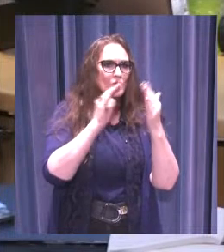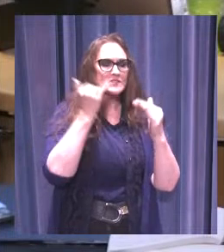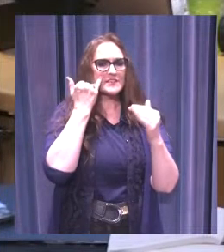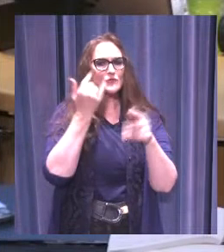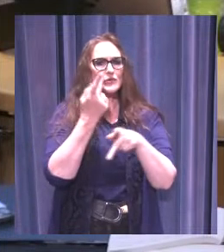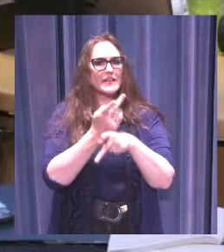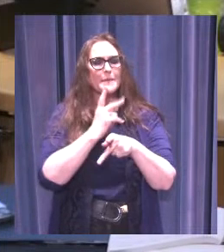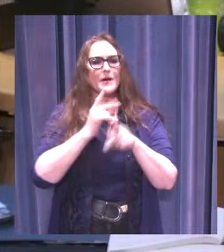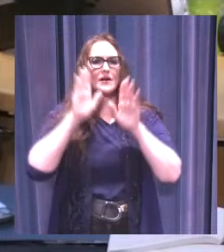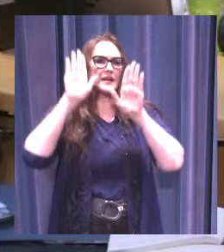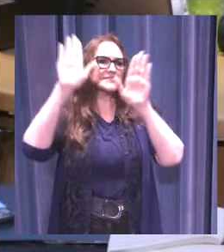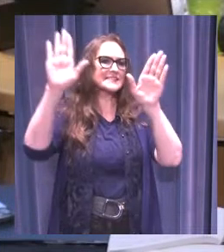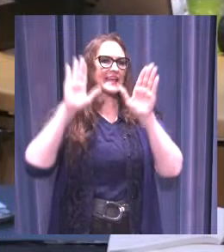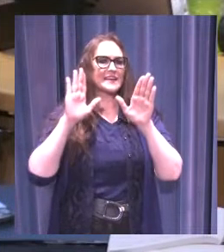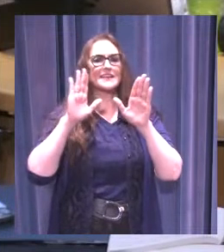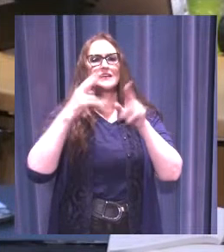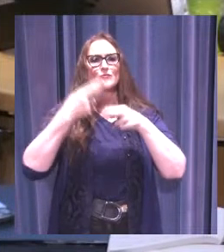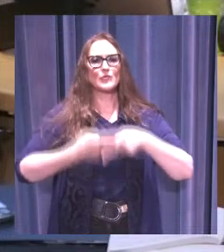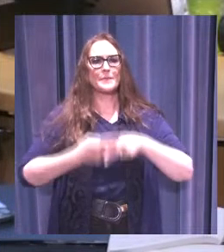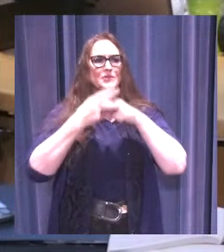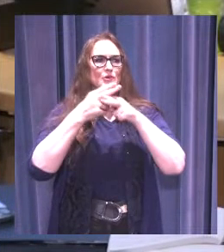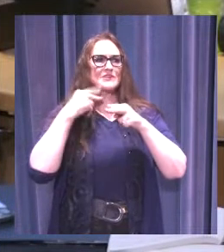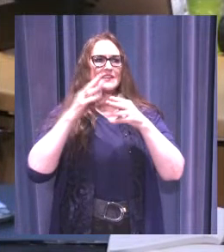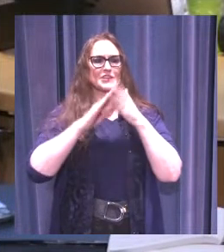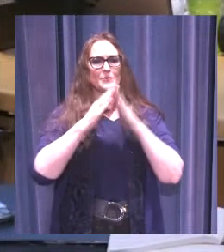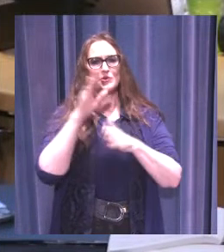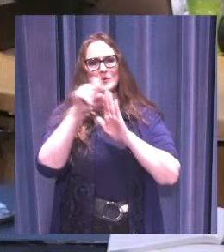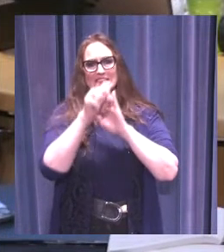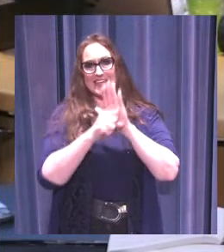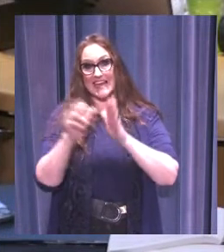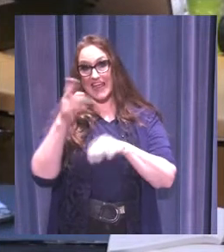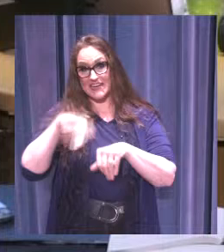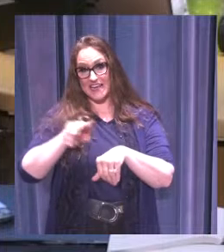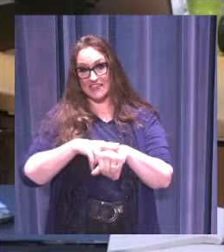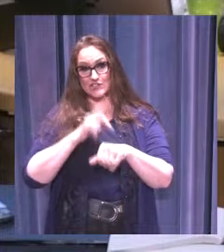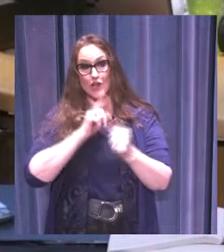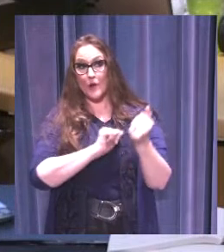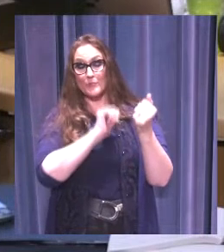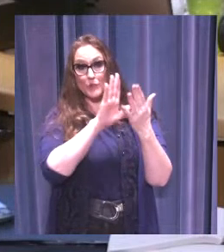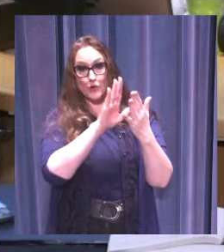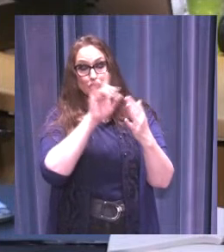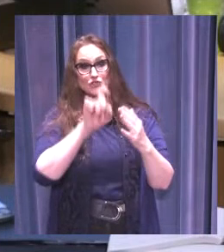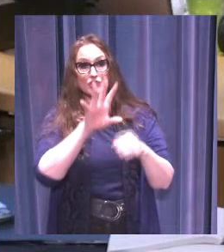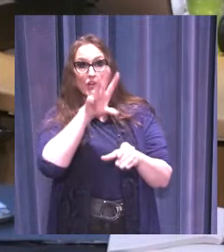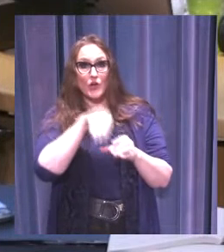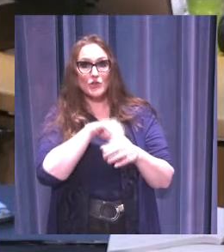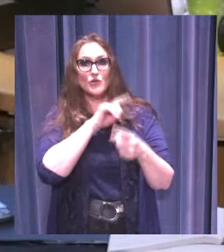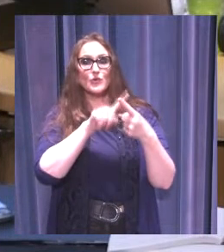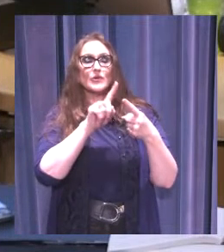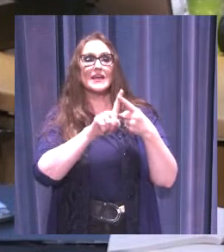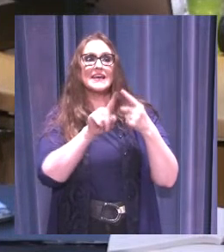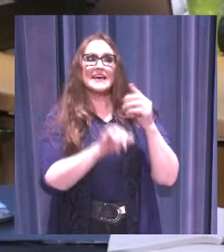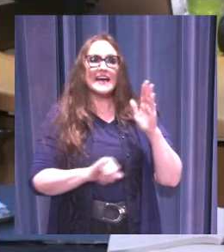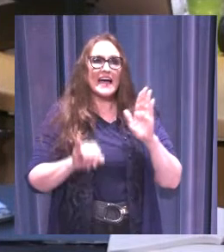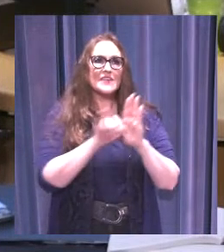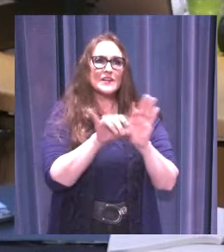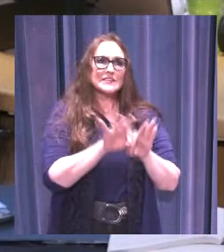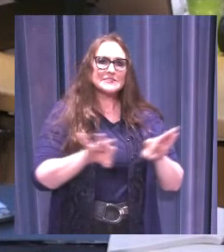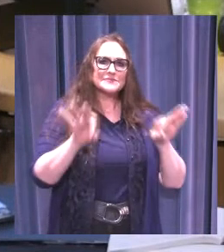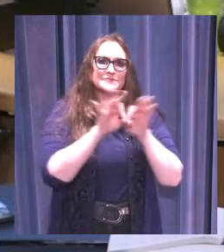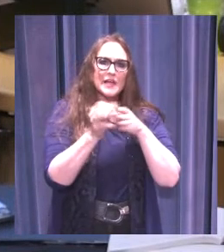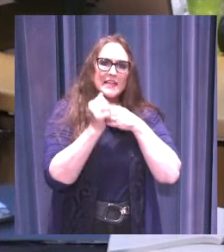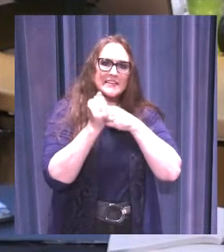the community, state, and nation. The approach should include identifying key leadership skills and characteristics